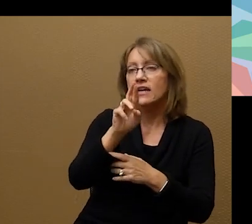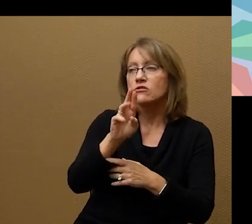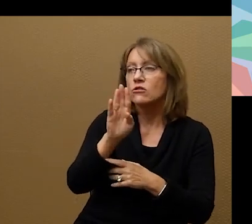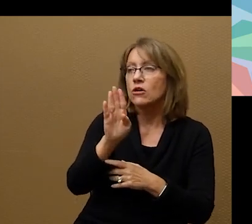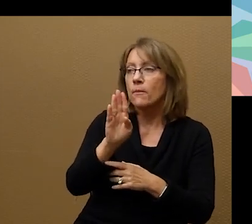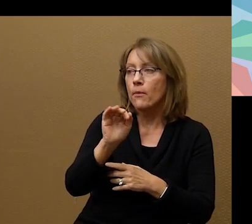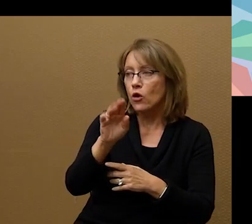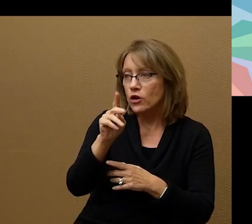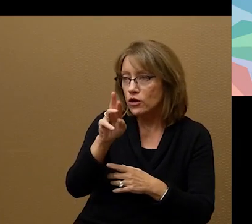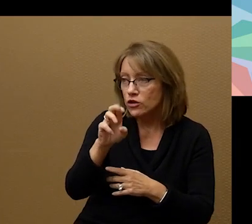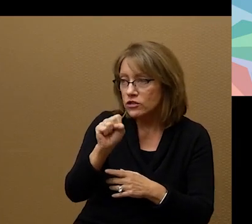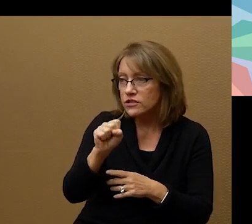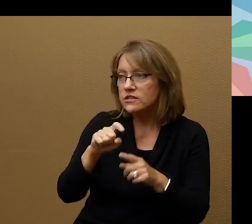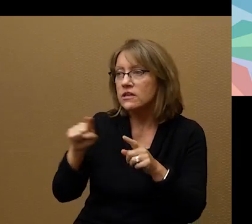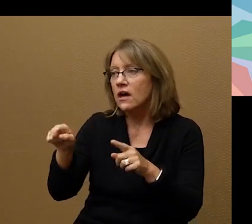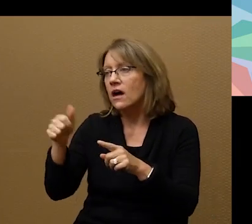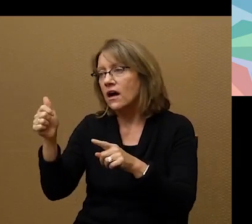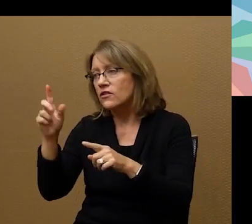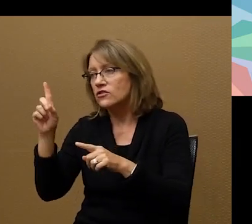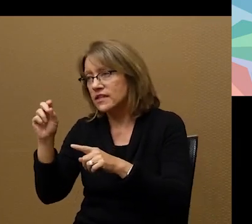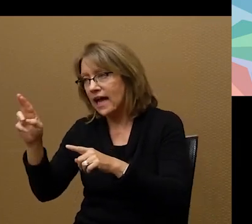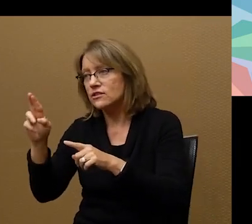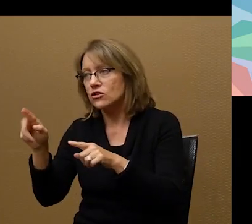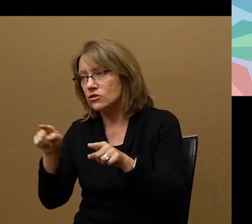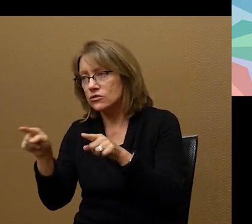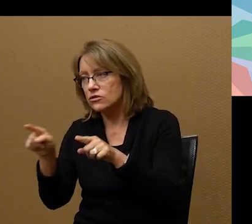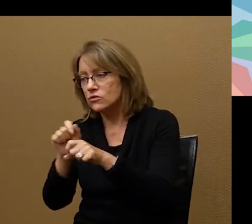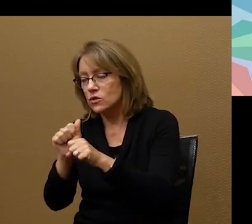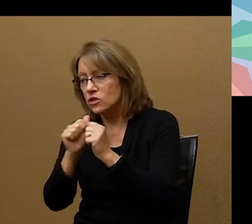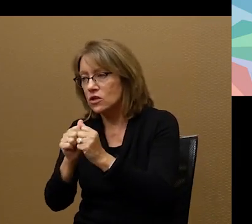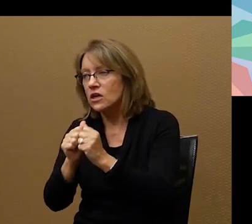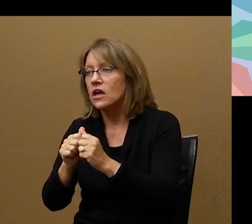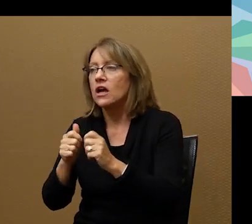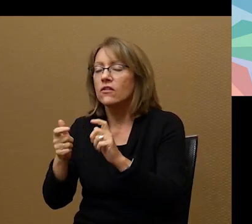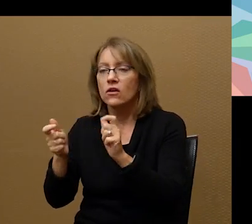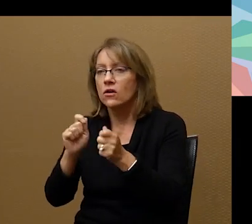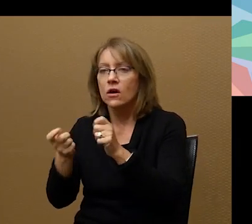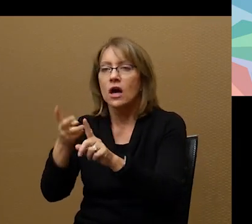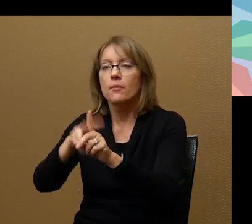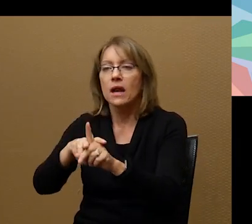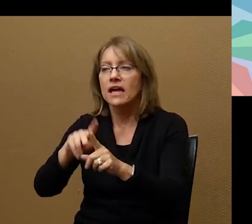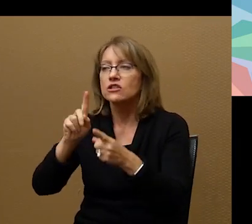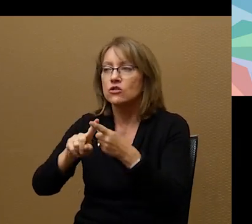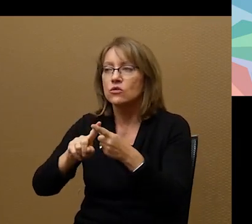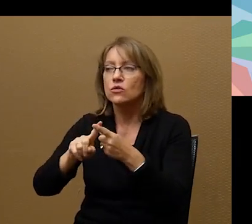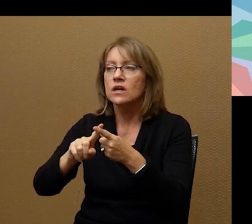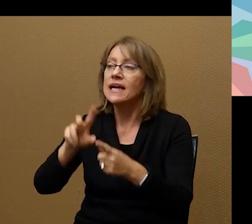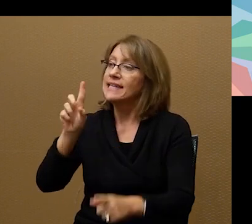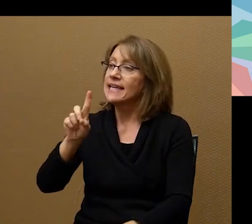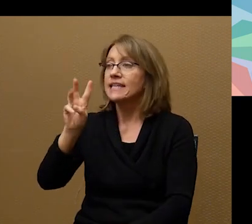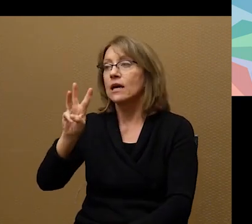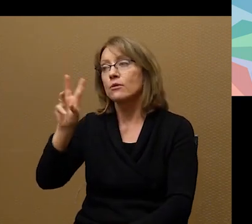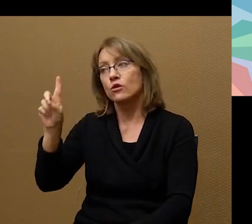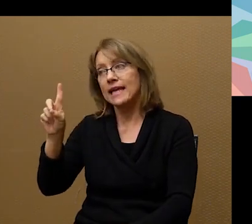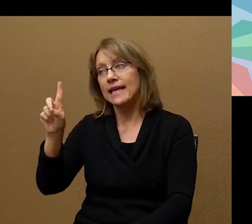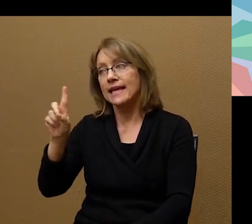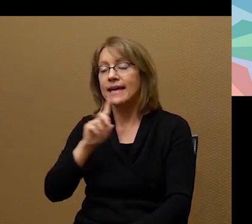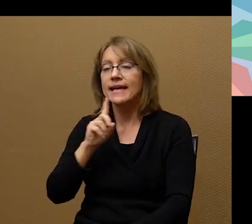at is applying this to children who are DWD, deaf with disabilities, and to see